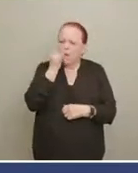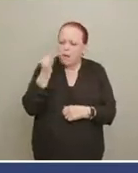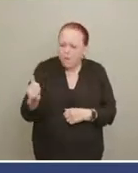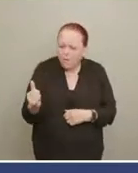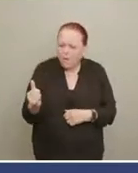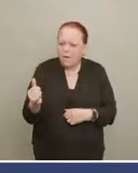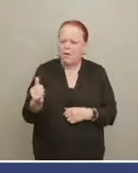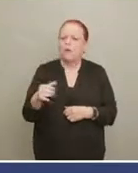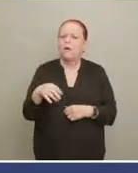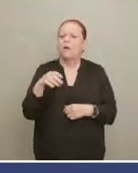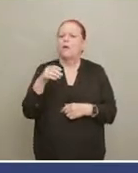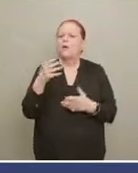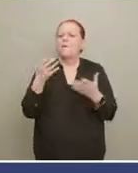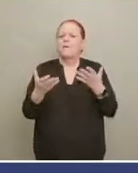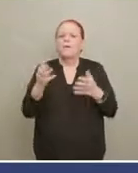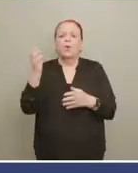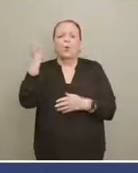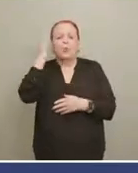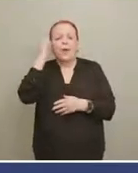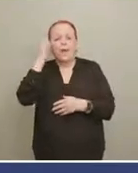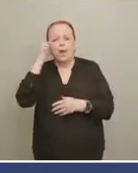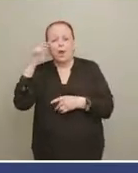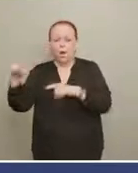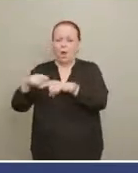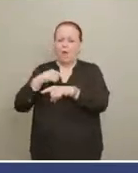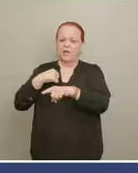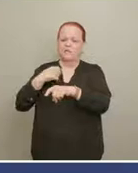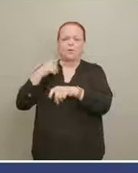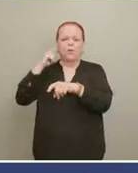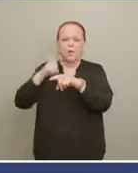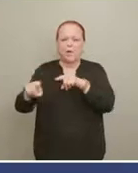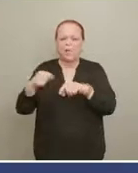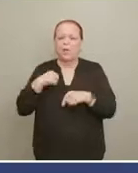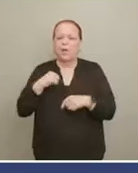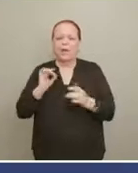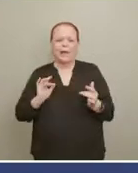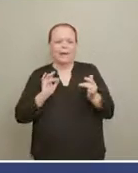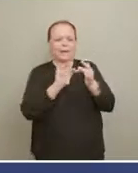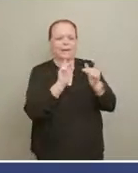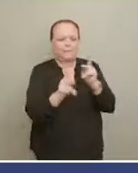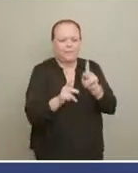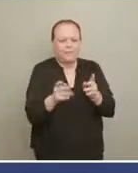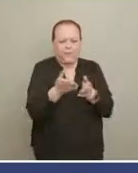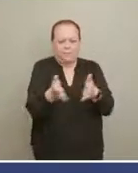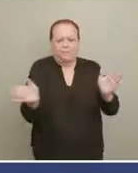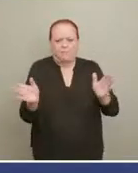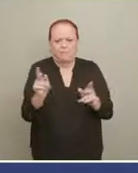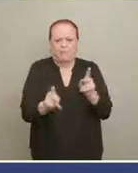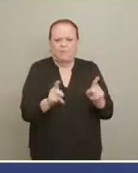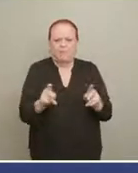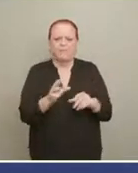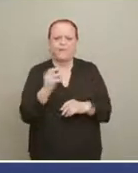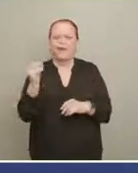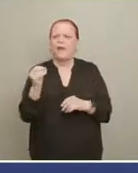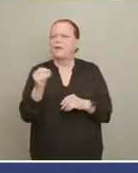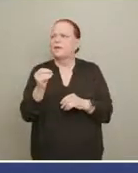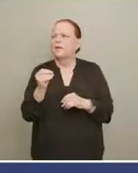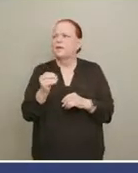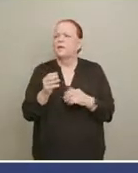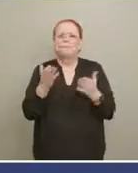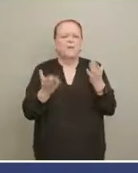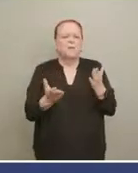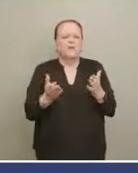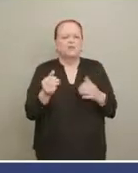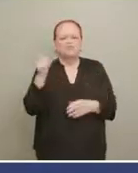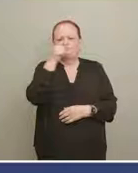call or it's a radio call for service. It will go out and make contact with people in the public. Usually it's an addiction issue or it's a public